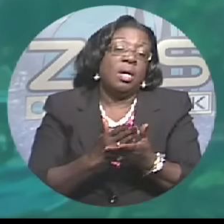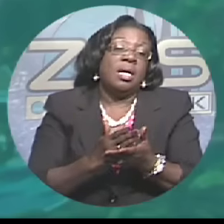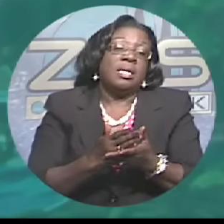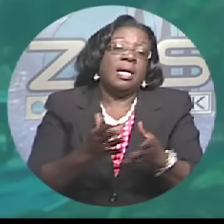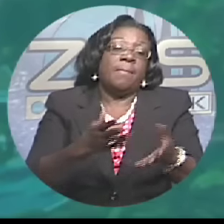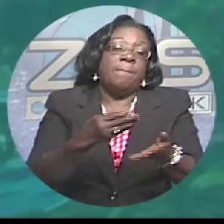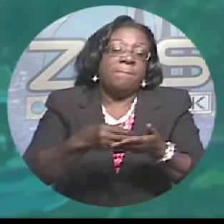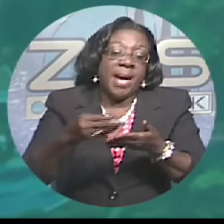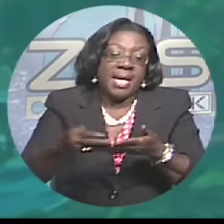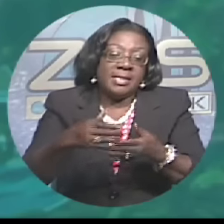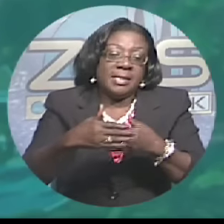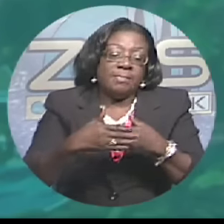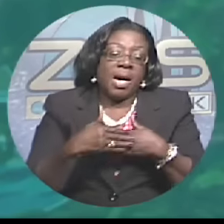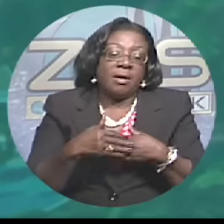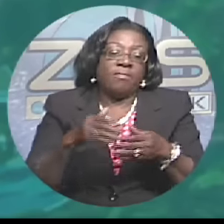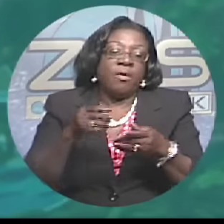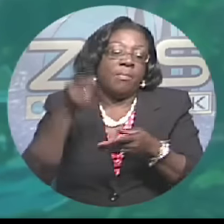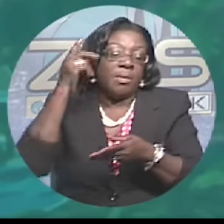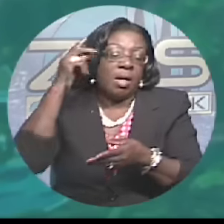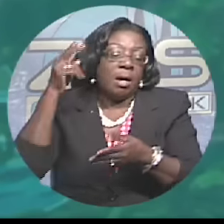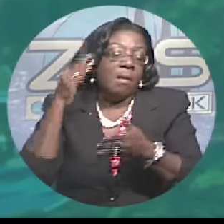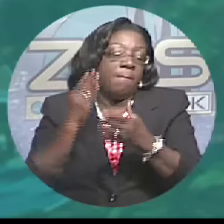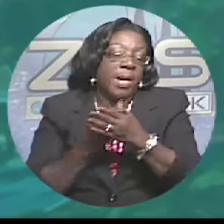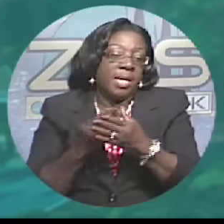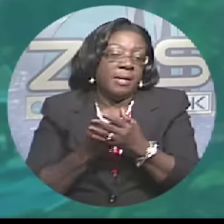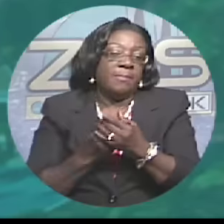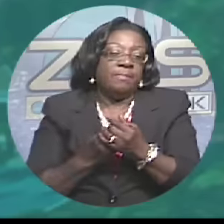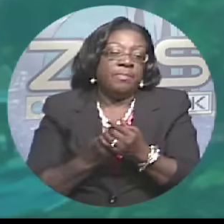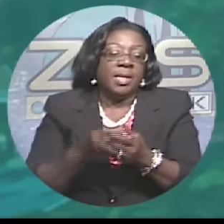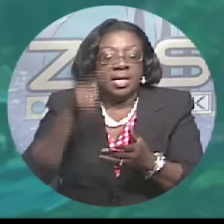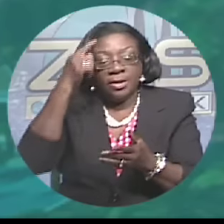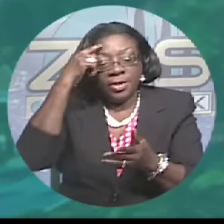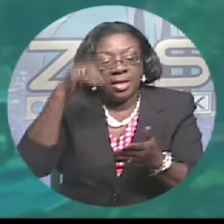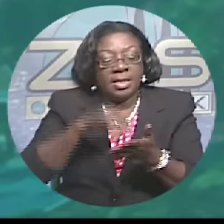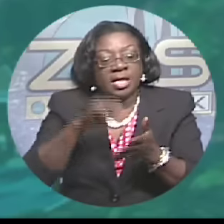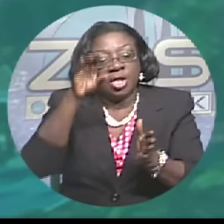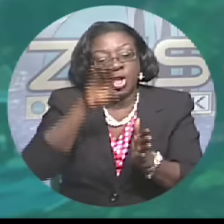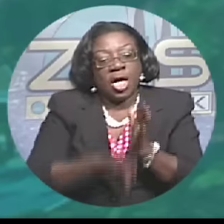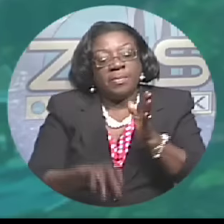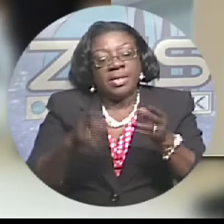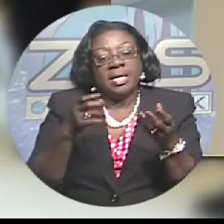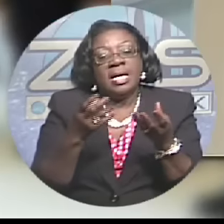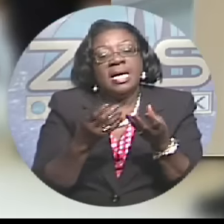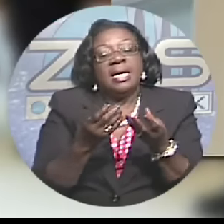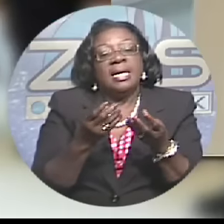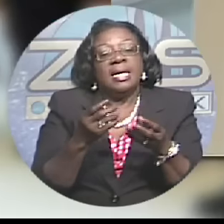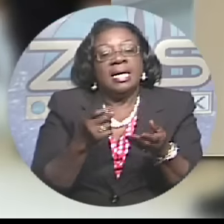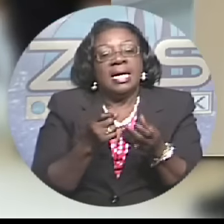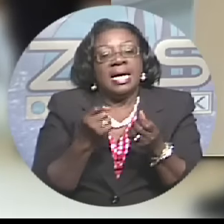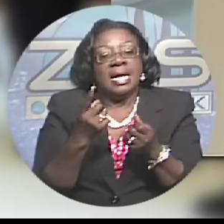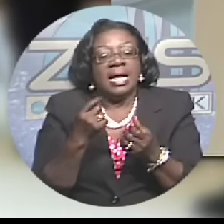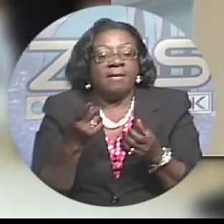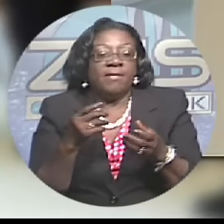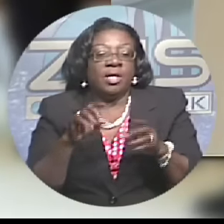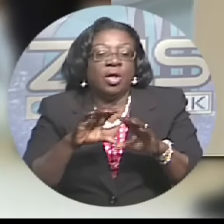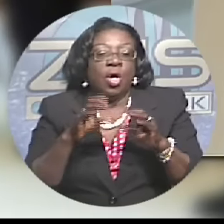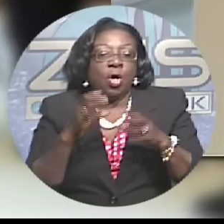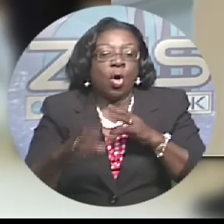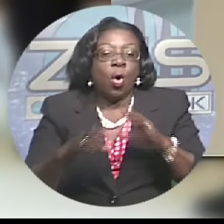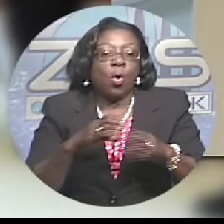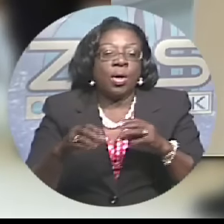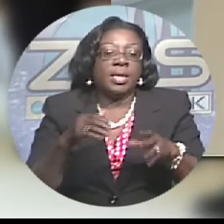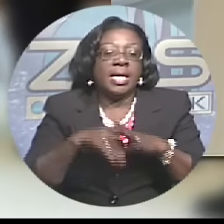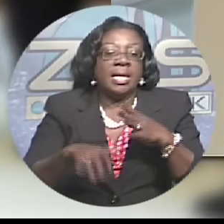D'Aigle says it's based on this why he felt Chapter 11 was best, because it would have kept the developer involved. As to whether Ismailian will remain in the